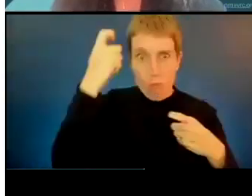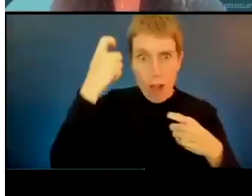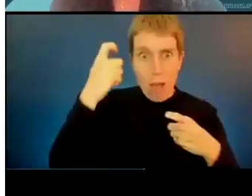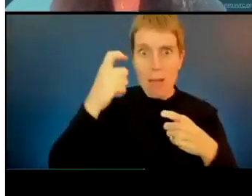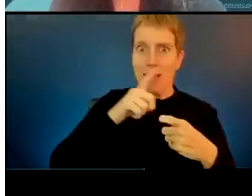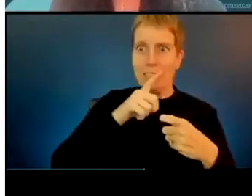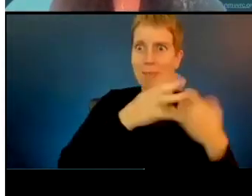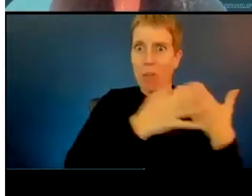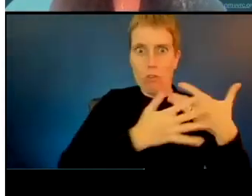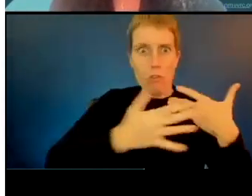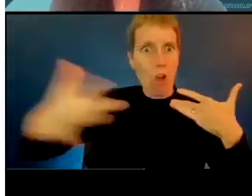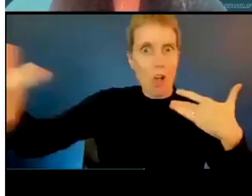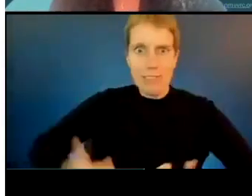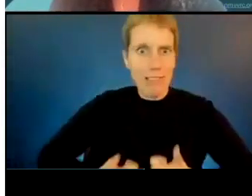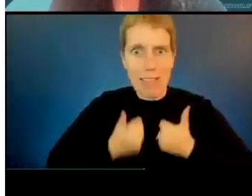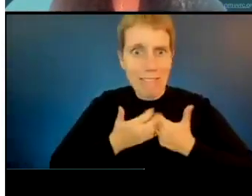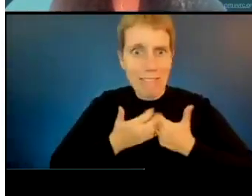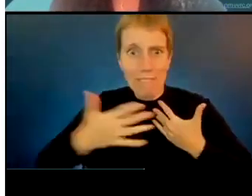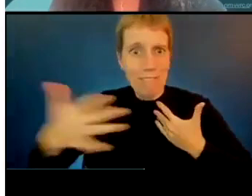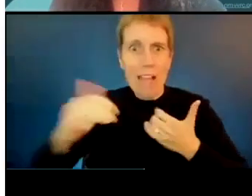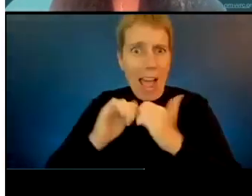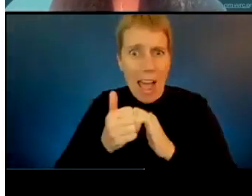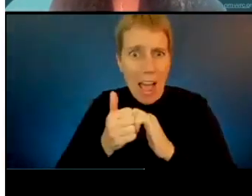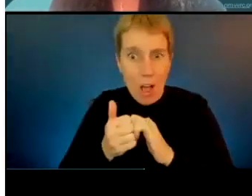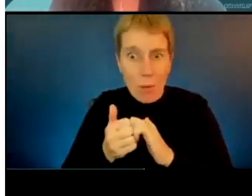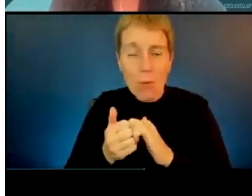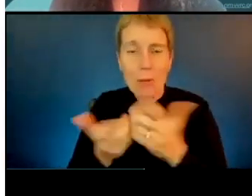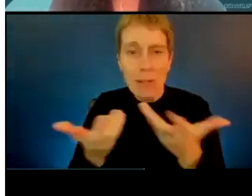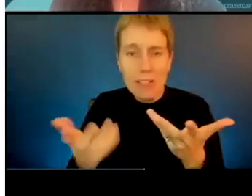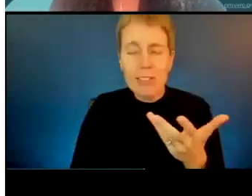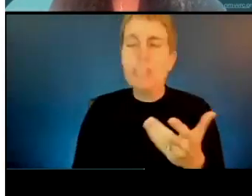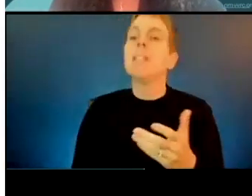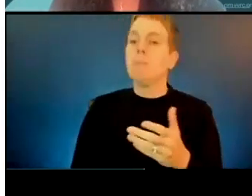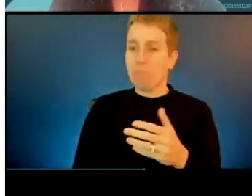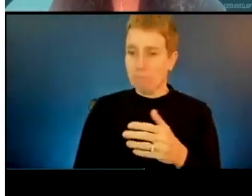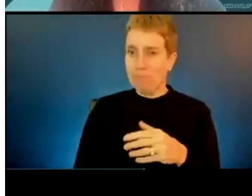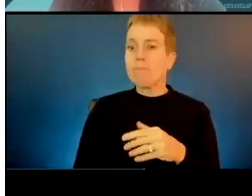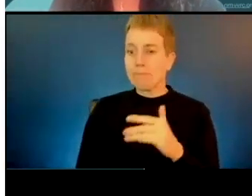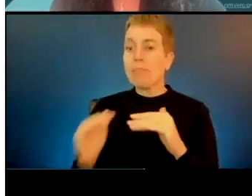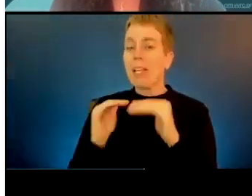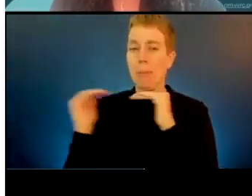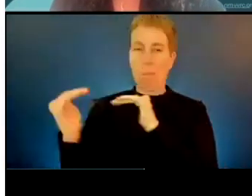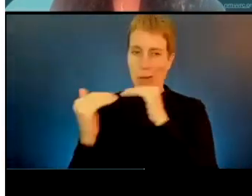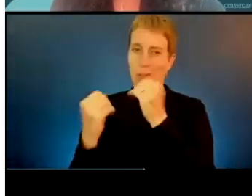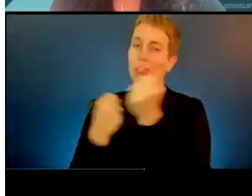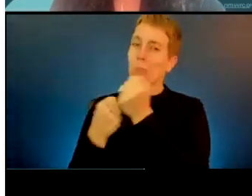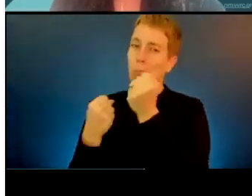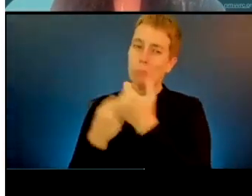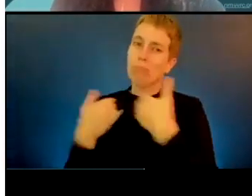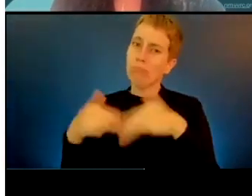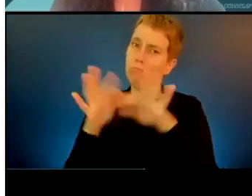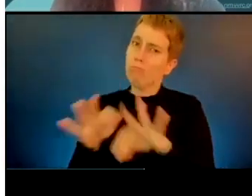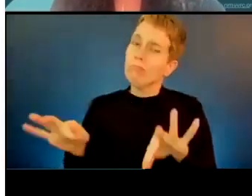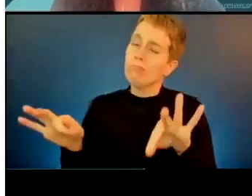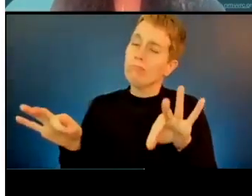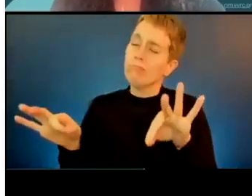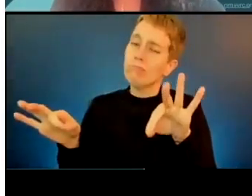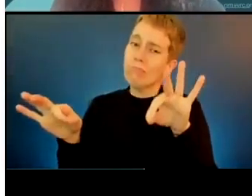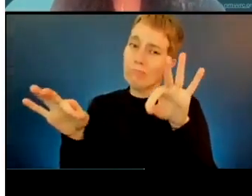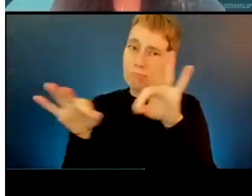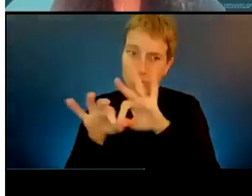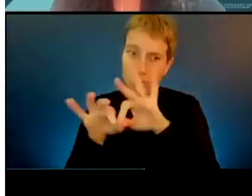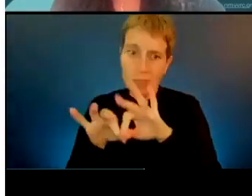Peer support is really crucial. As Angie had sort of mentioned, and I mentioned in mine, that social support we know is a